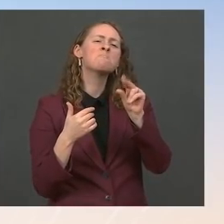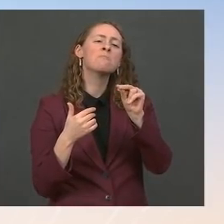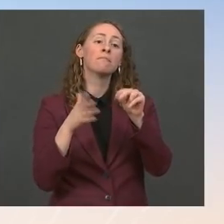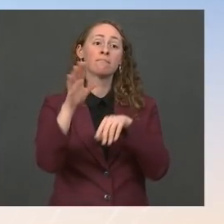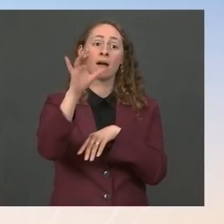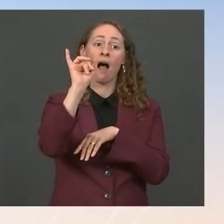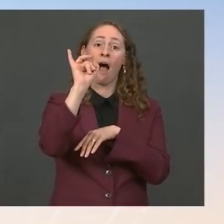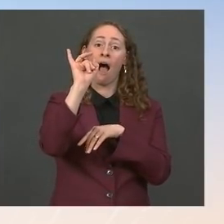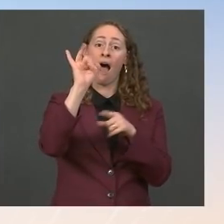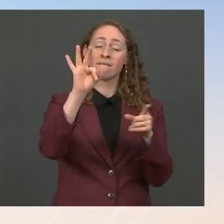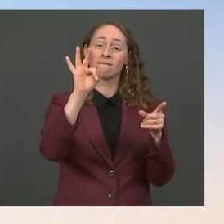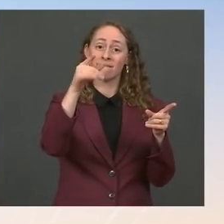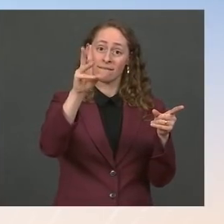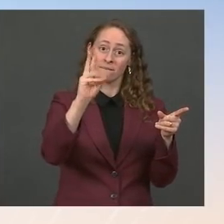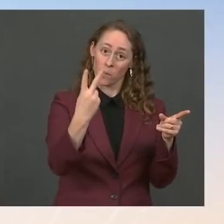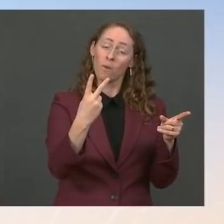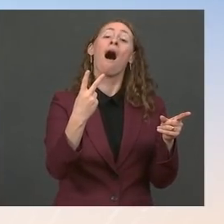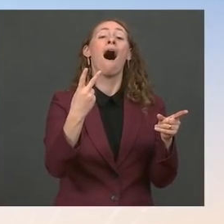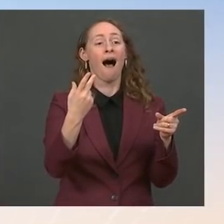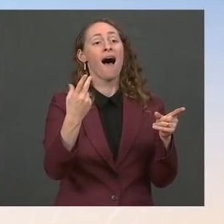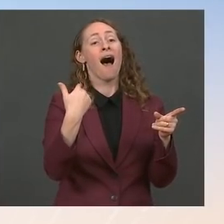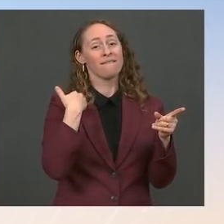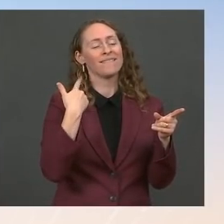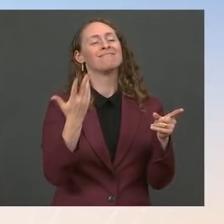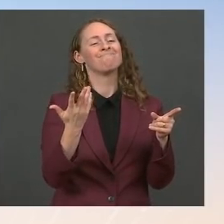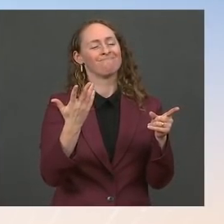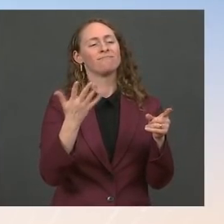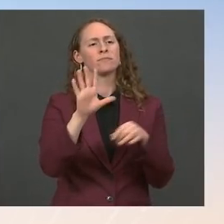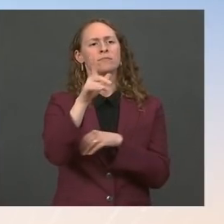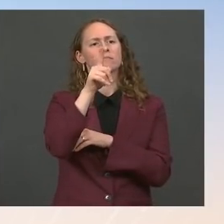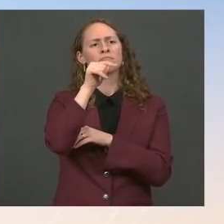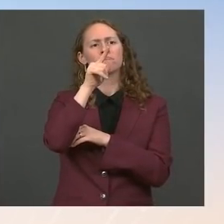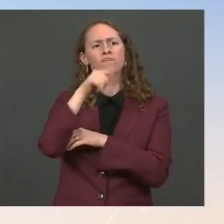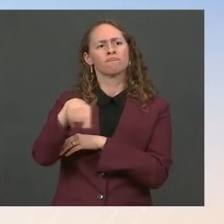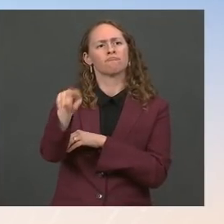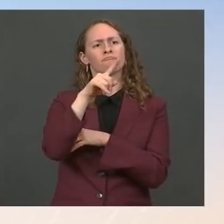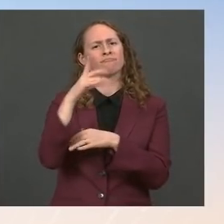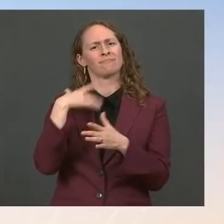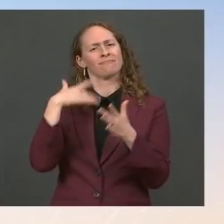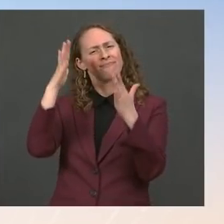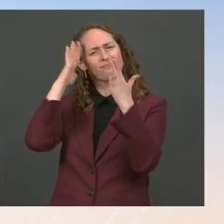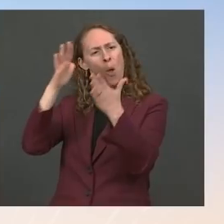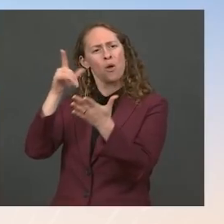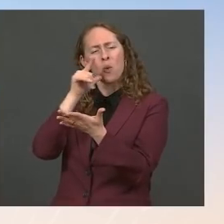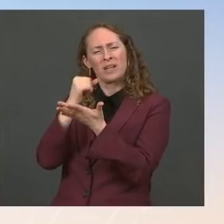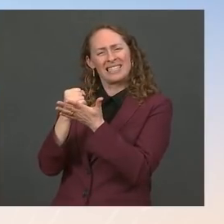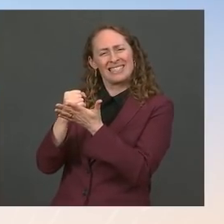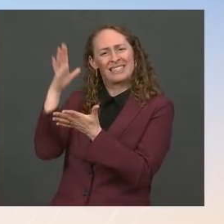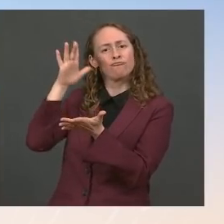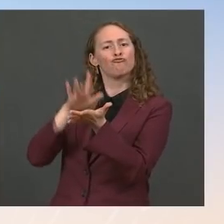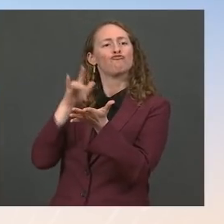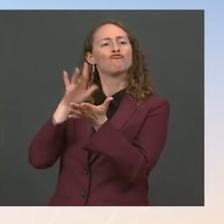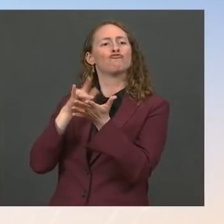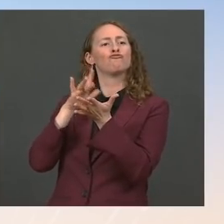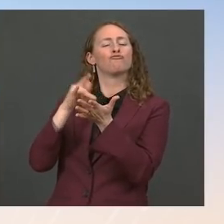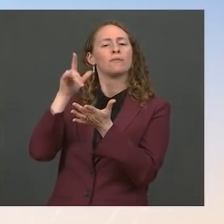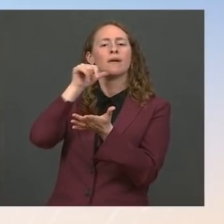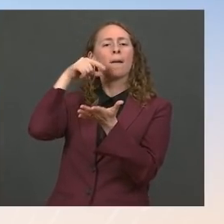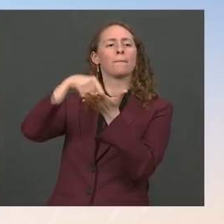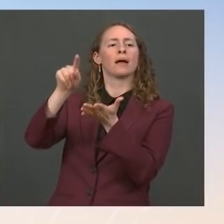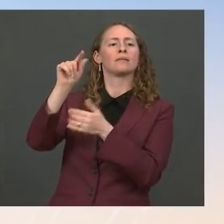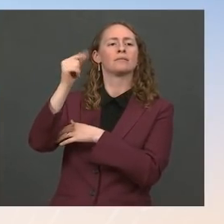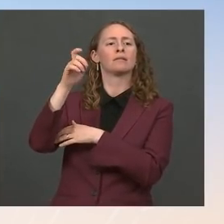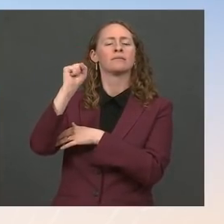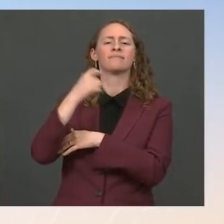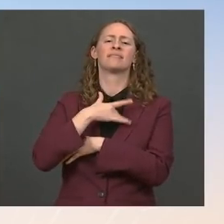here are people who are high net worth individuals who are not paying the taxes they owe, something we think everybody believes should happen and can